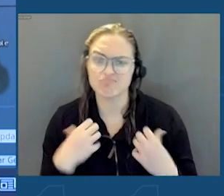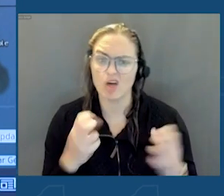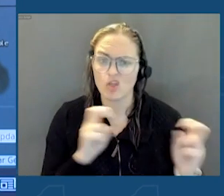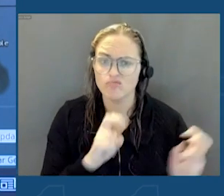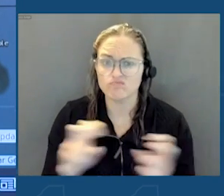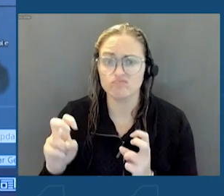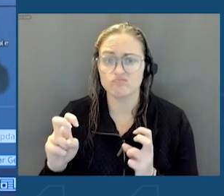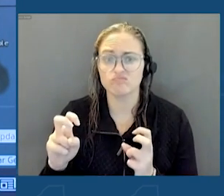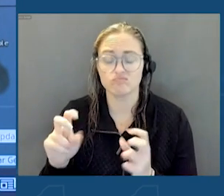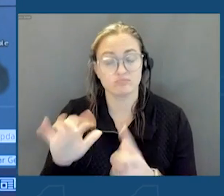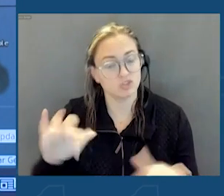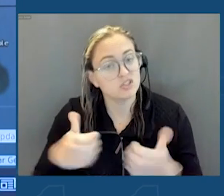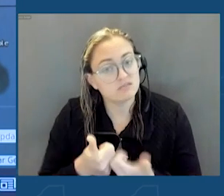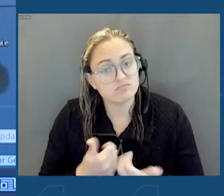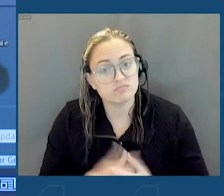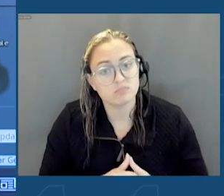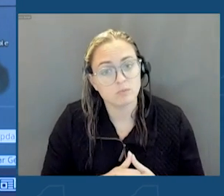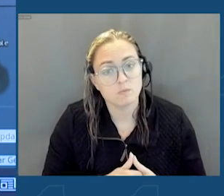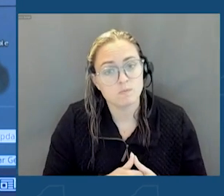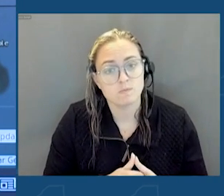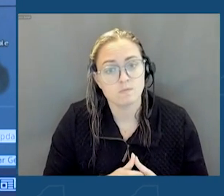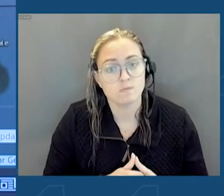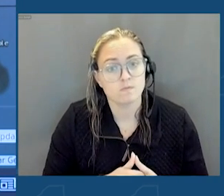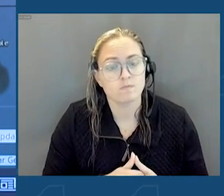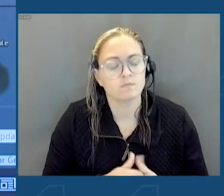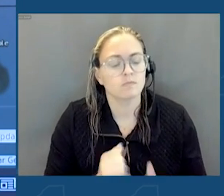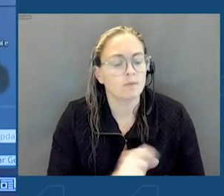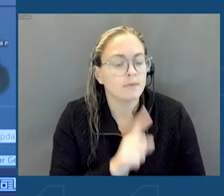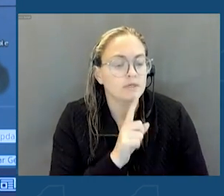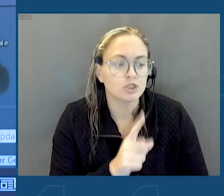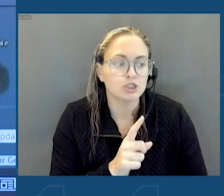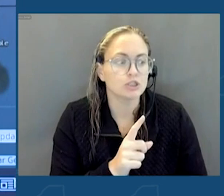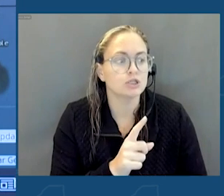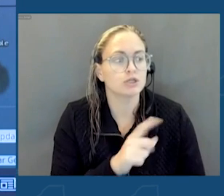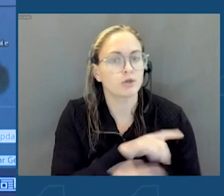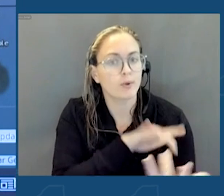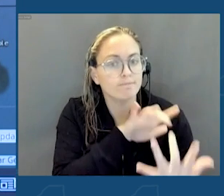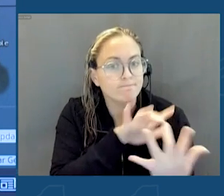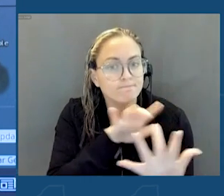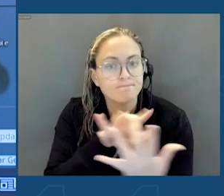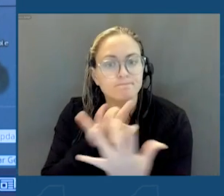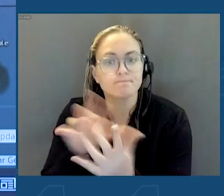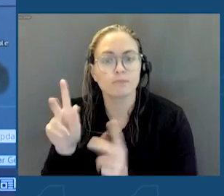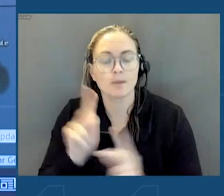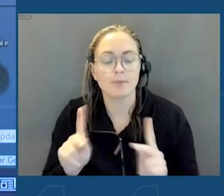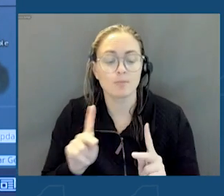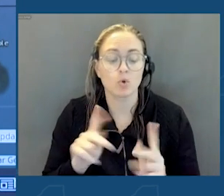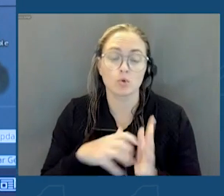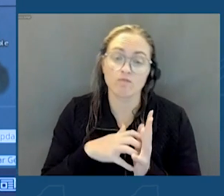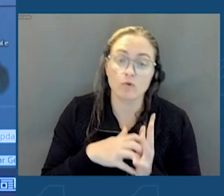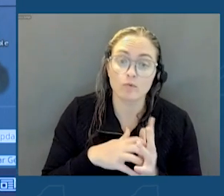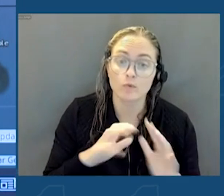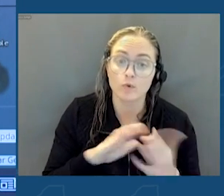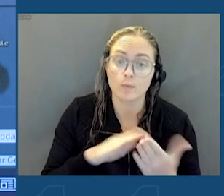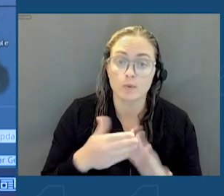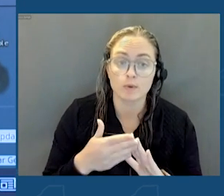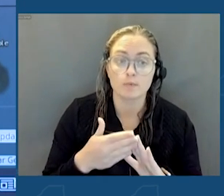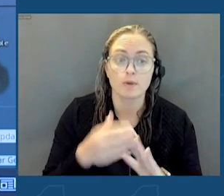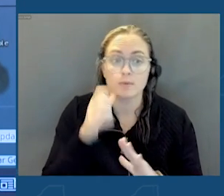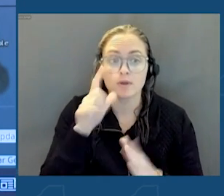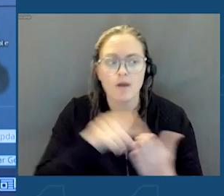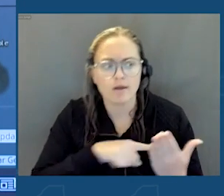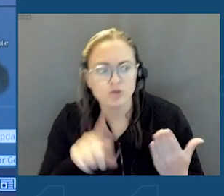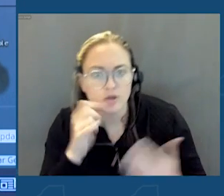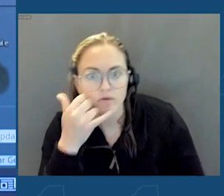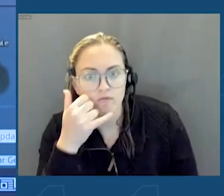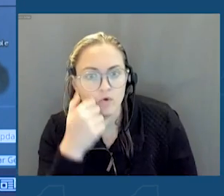for them. And so we want to make sure that you're getting in touch with people. There are people in vulnerable communities, people who may not be checking their phone every